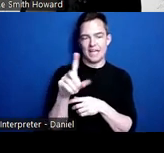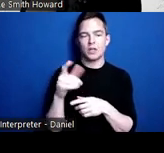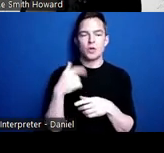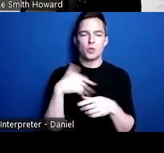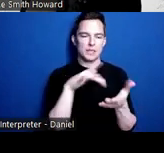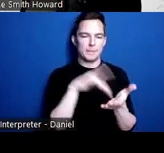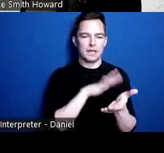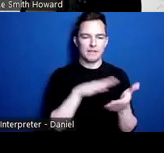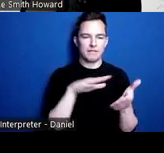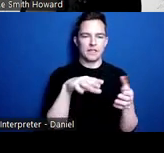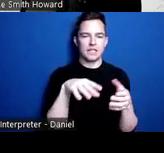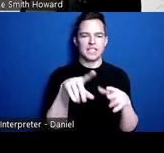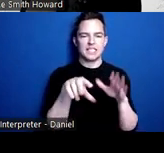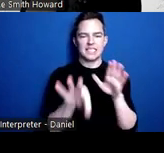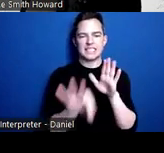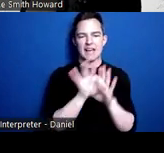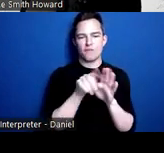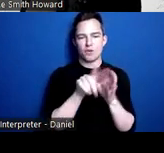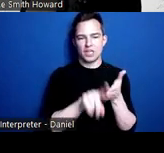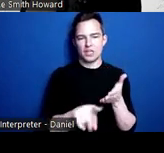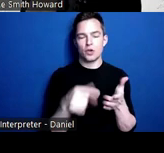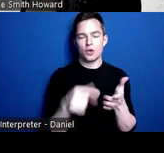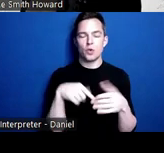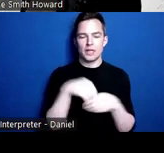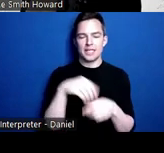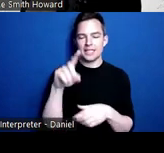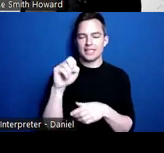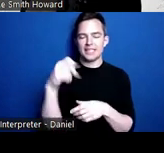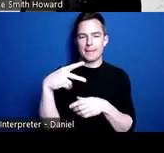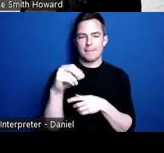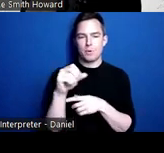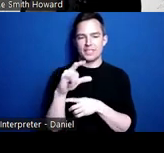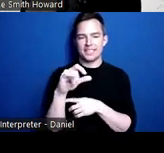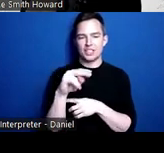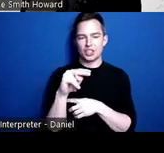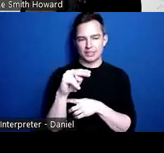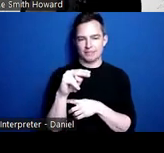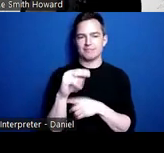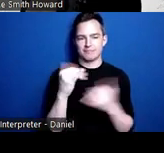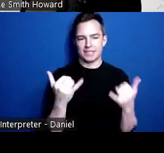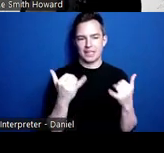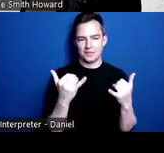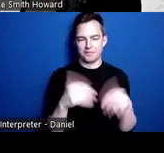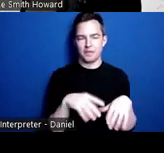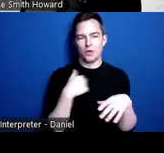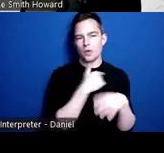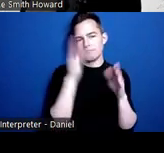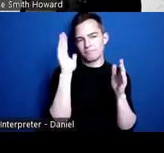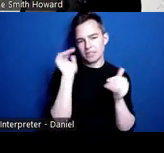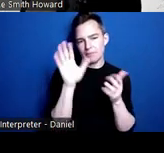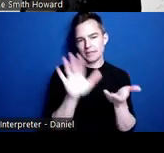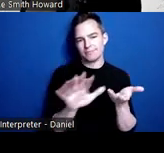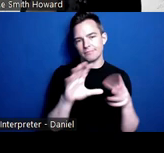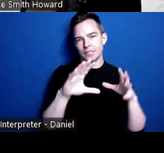So we're in deposition time right now. We would expect that a